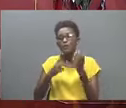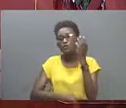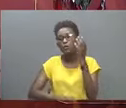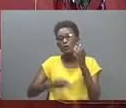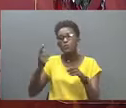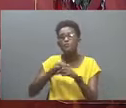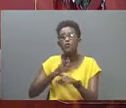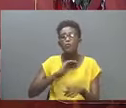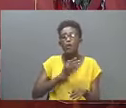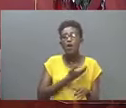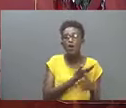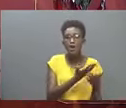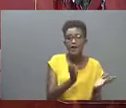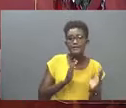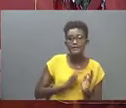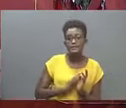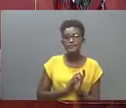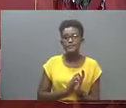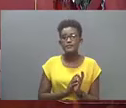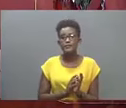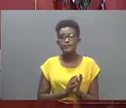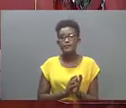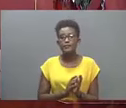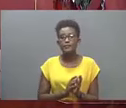minerals and our